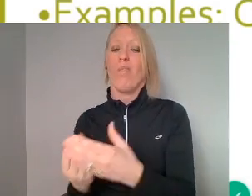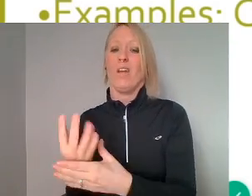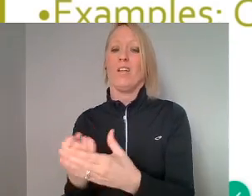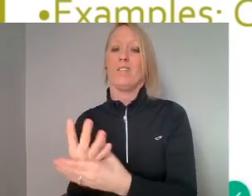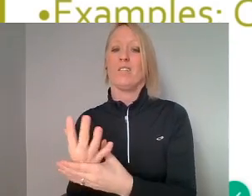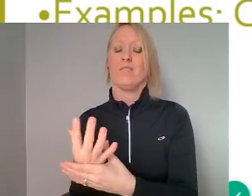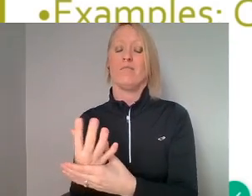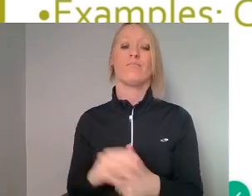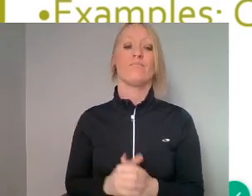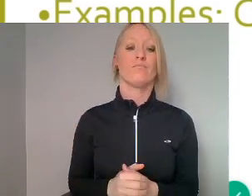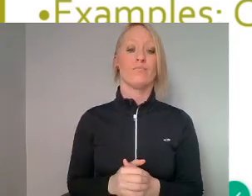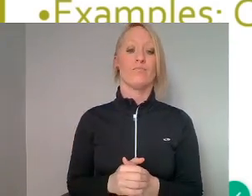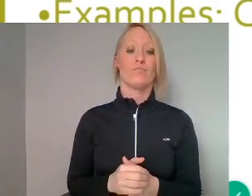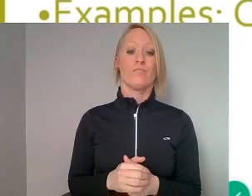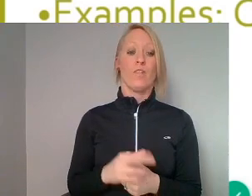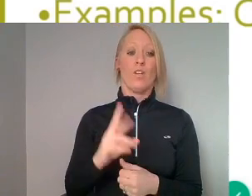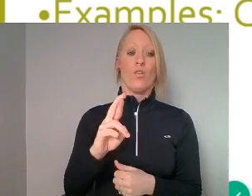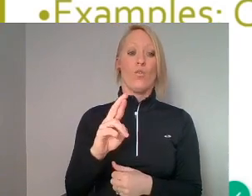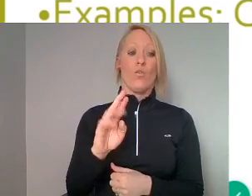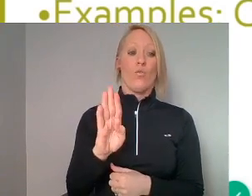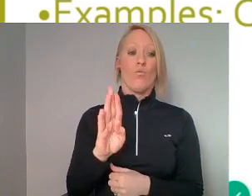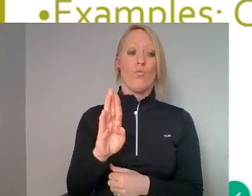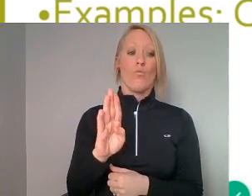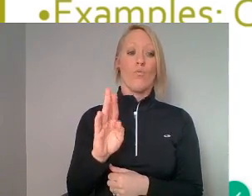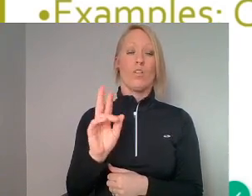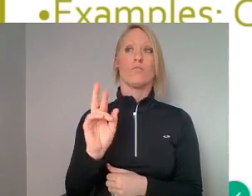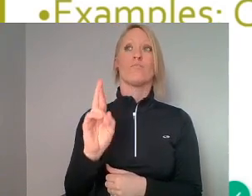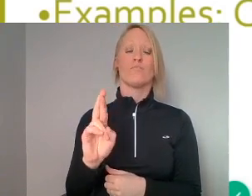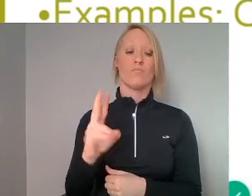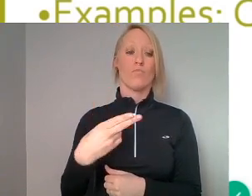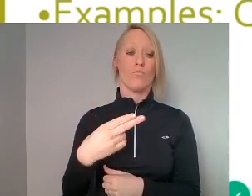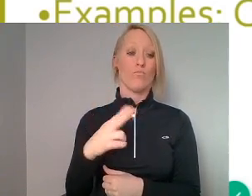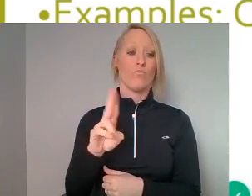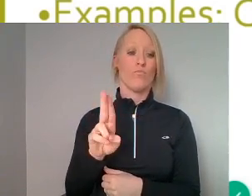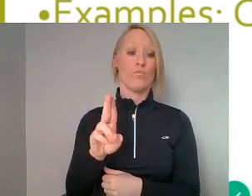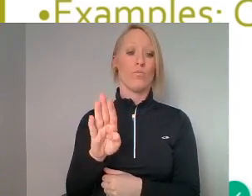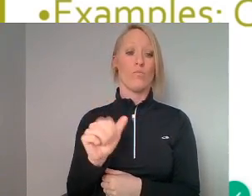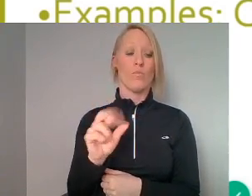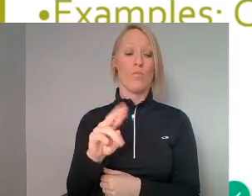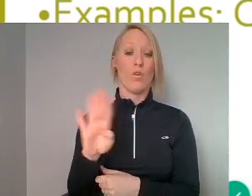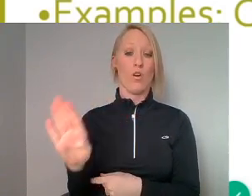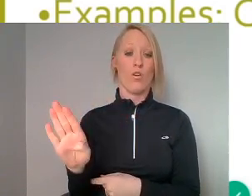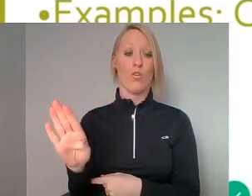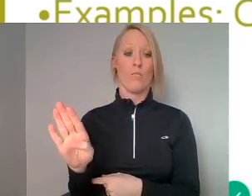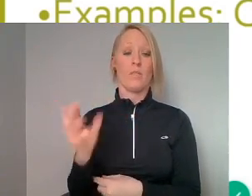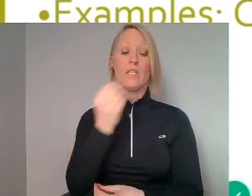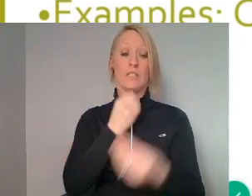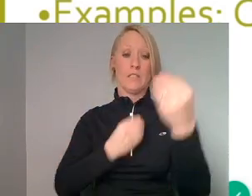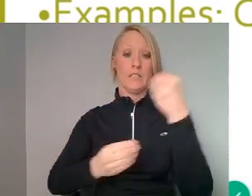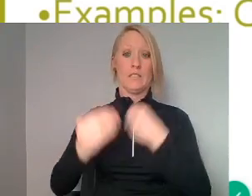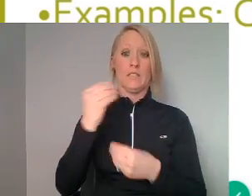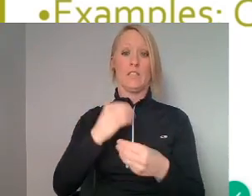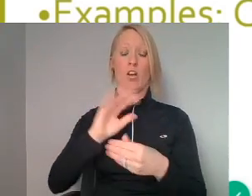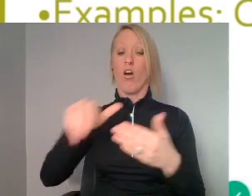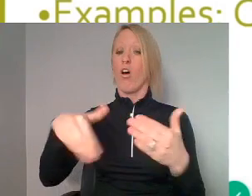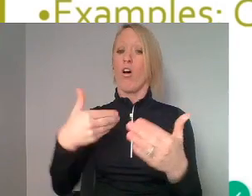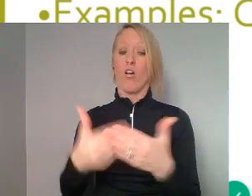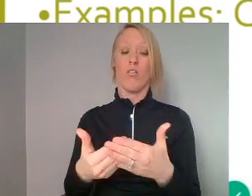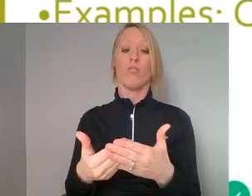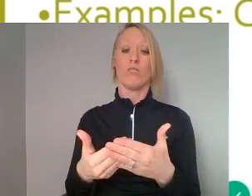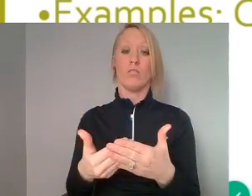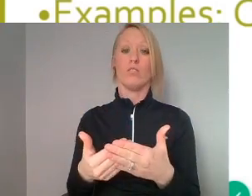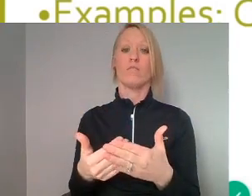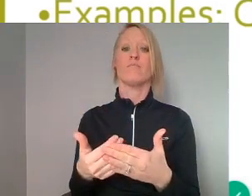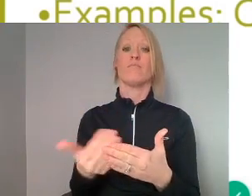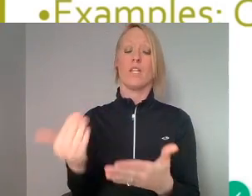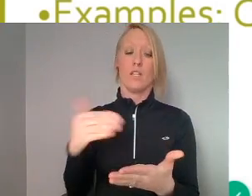Rhubarb, which is mentioned, we eat the stem of rhubarb. And those of you who've had it before know that it kind of has this really tart, almost like bitter taste to